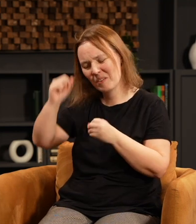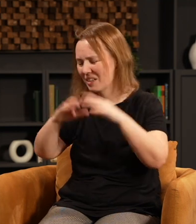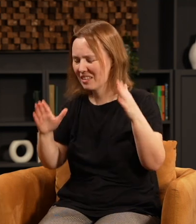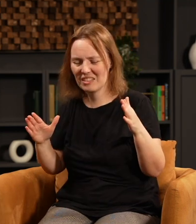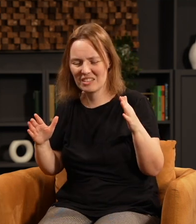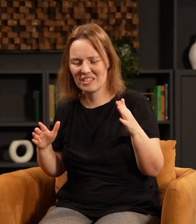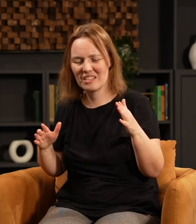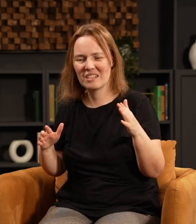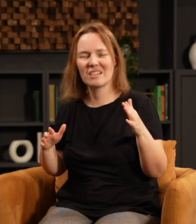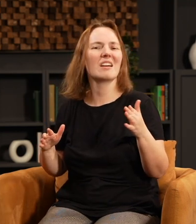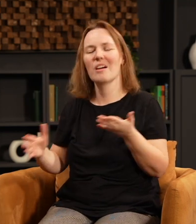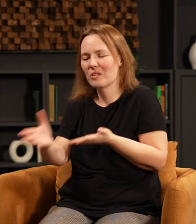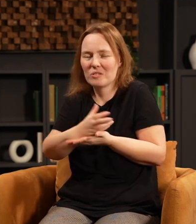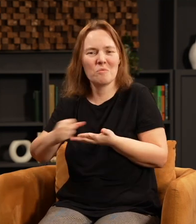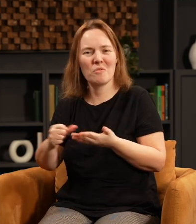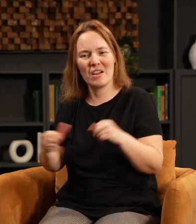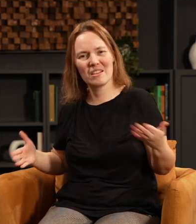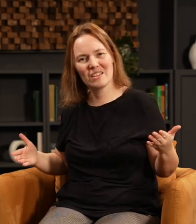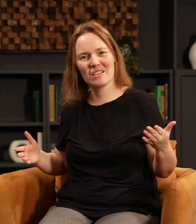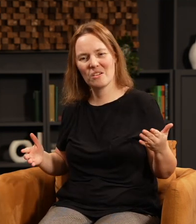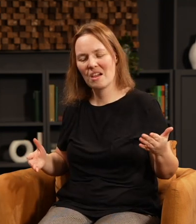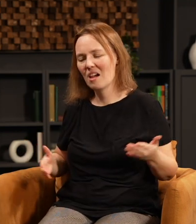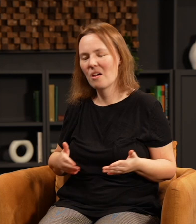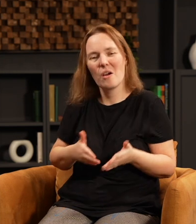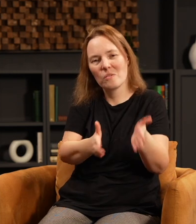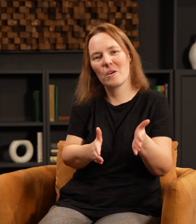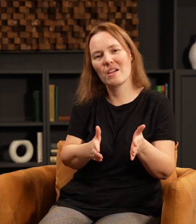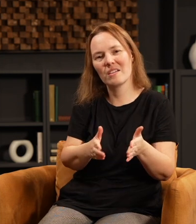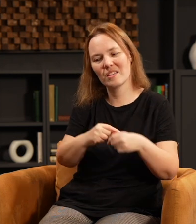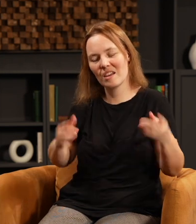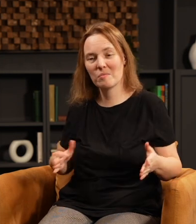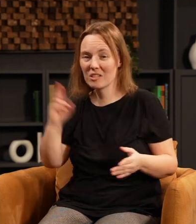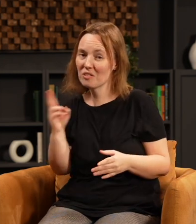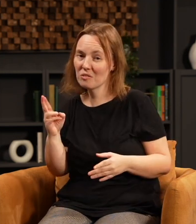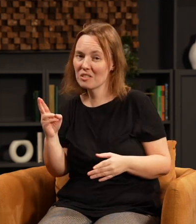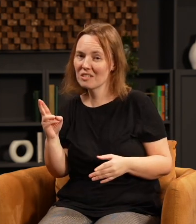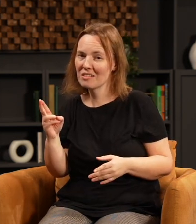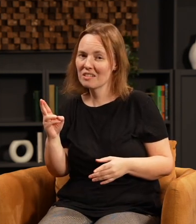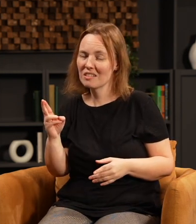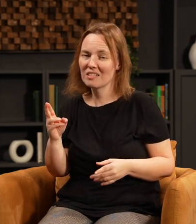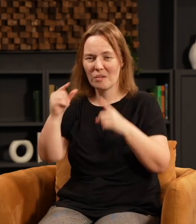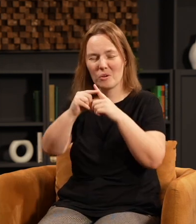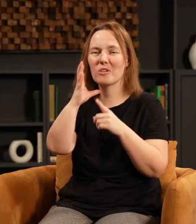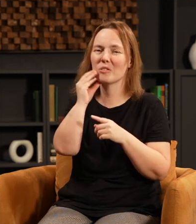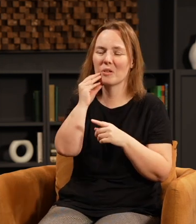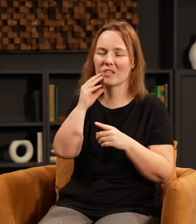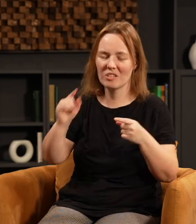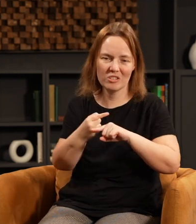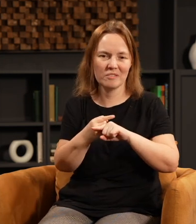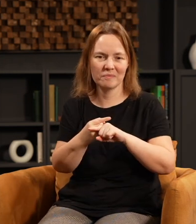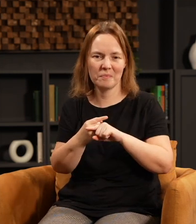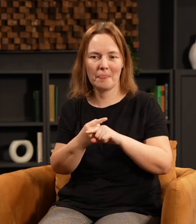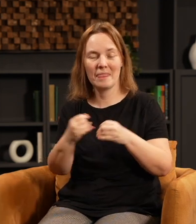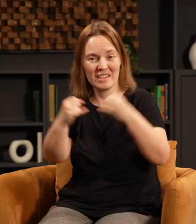want us together to uproot anything, any way the enemy has used that word or that experience to hurt you. You know, somebody once said that sticks and stones